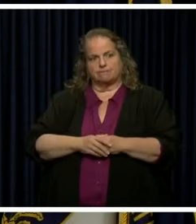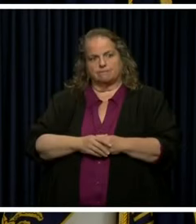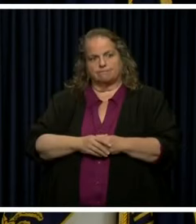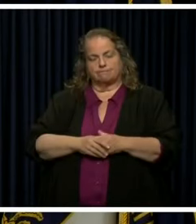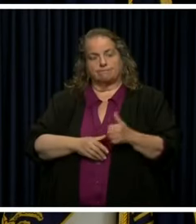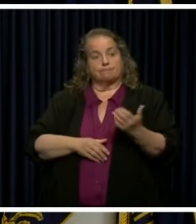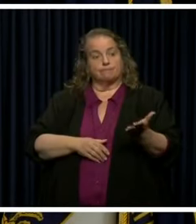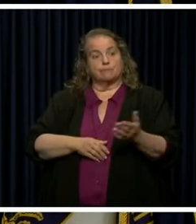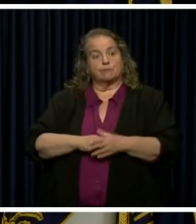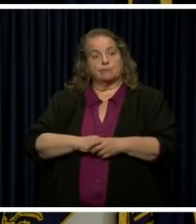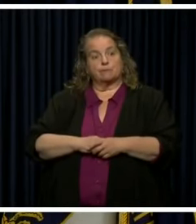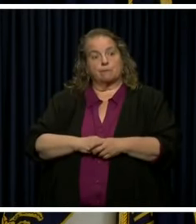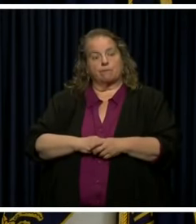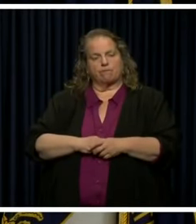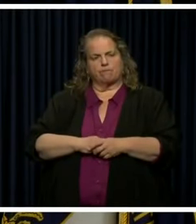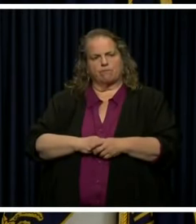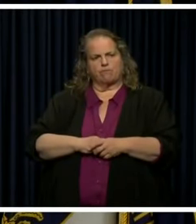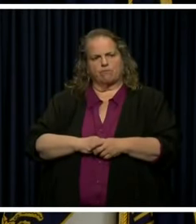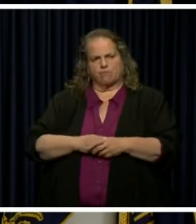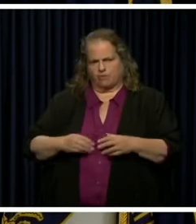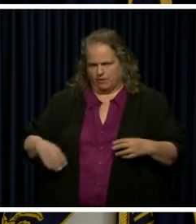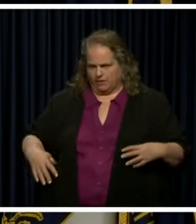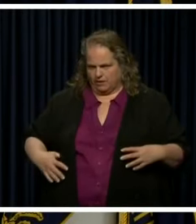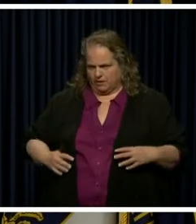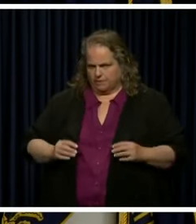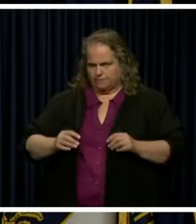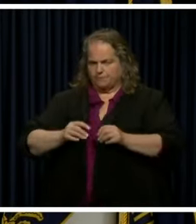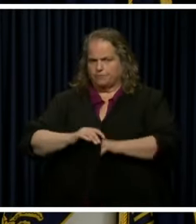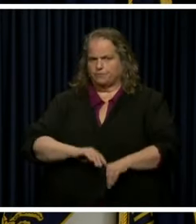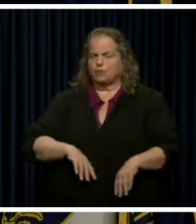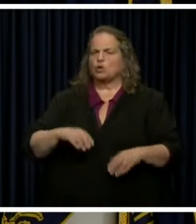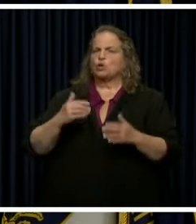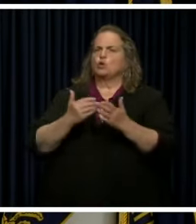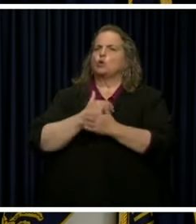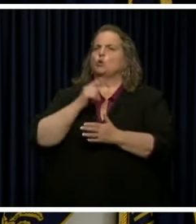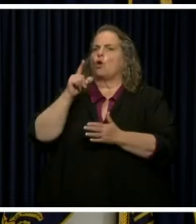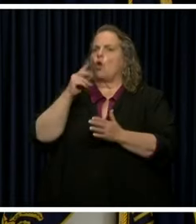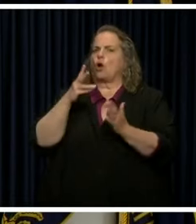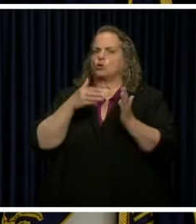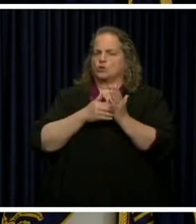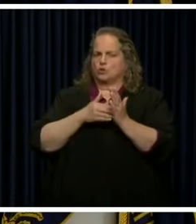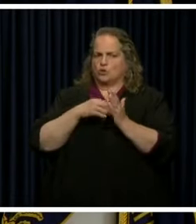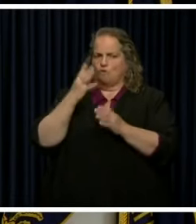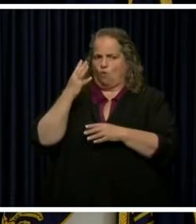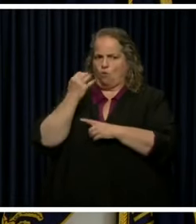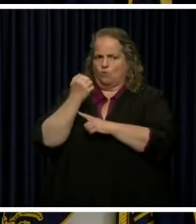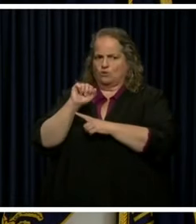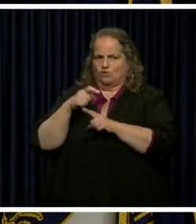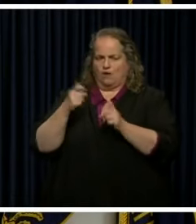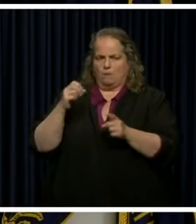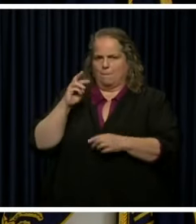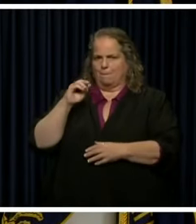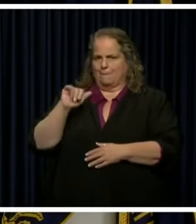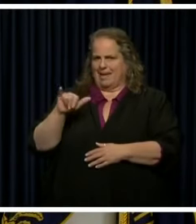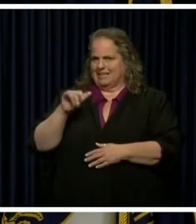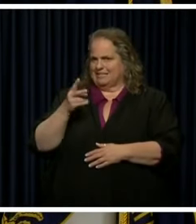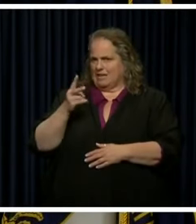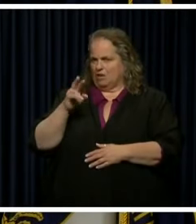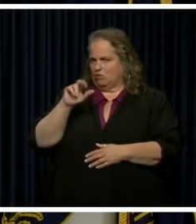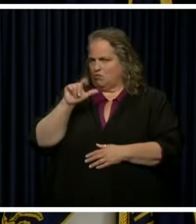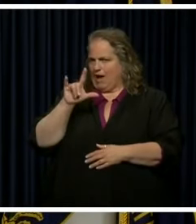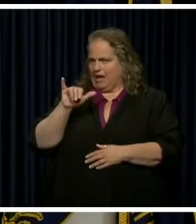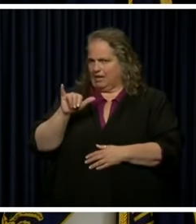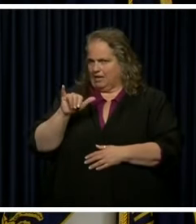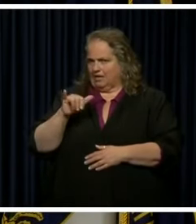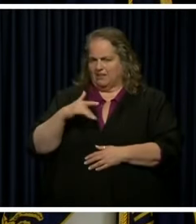So there's a new lawsuit from 4 protesters who came to a May 2nd rally, and they're basically arguing that they don't feel like there's